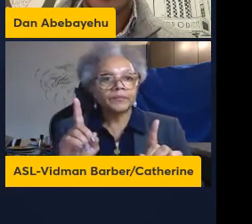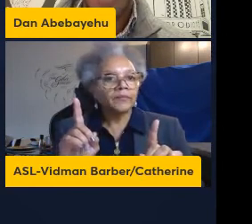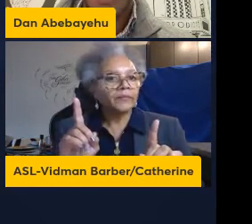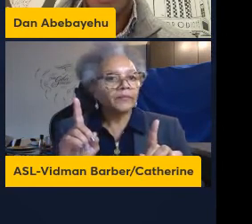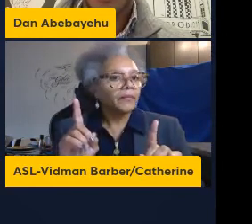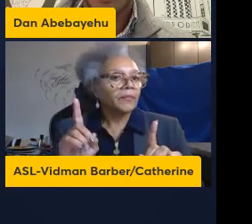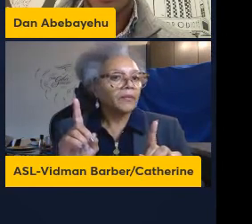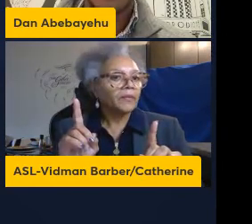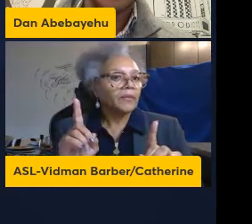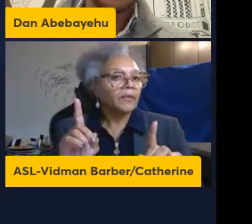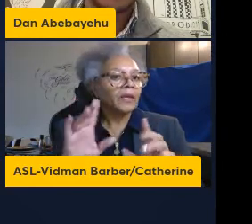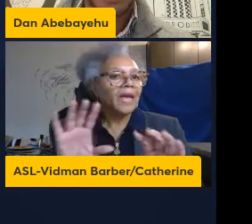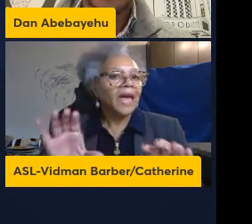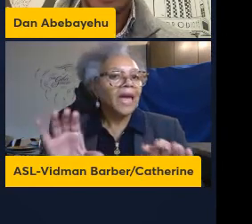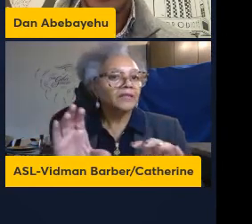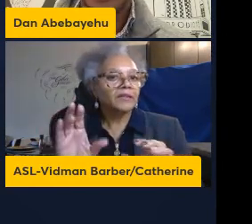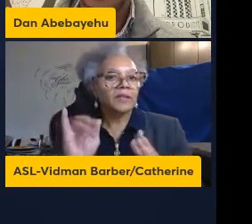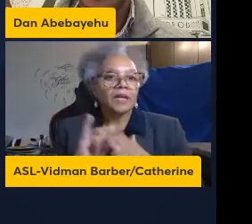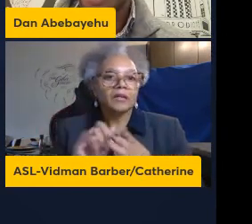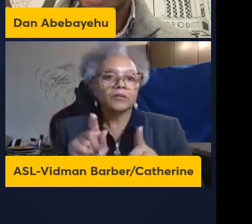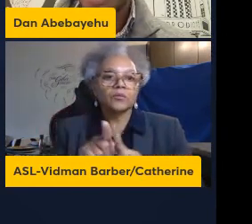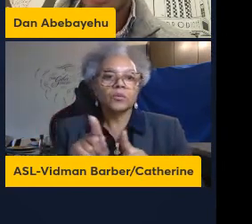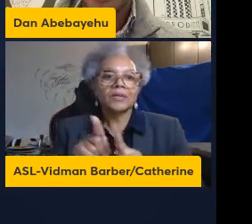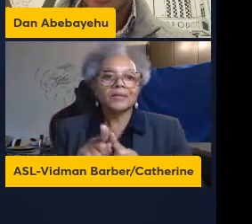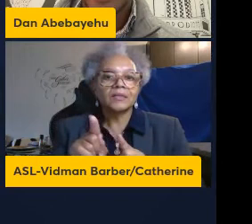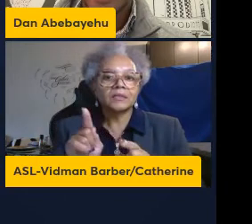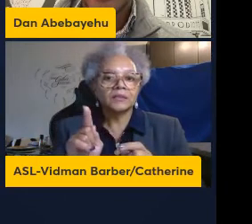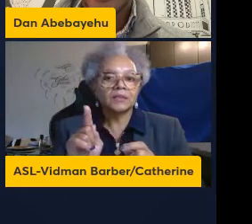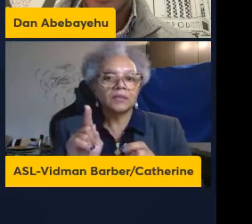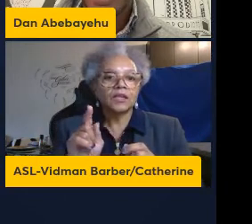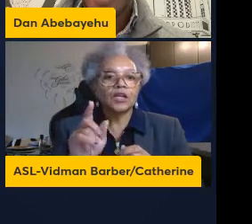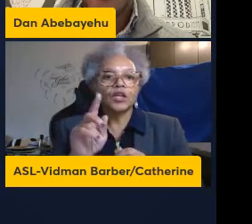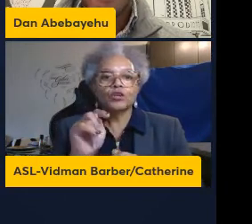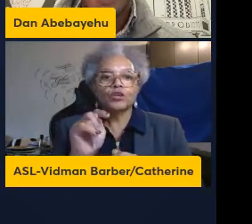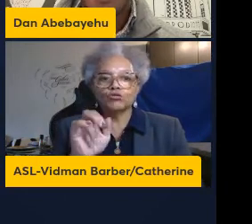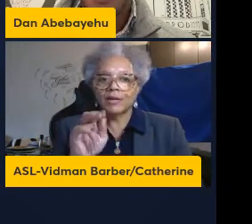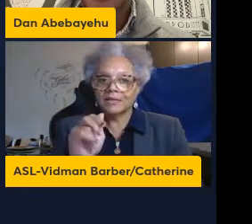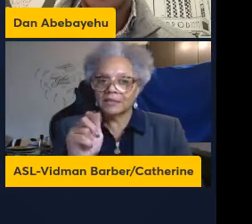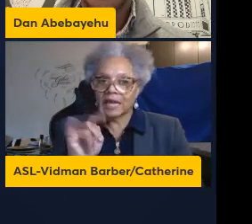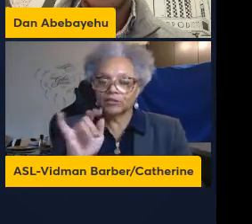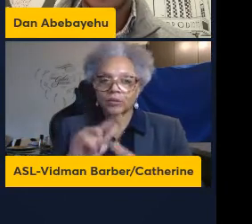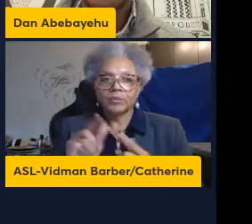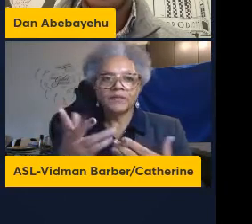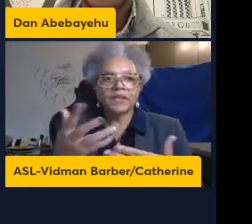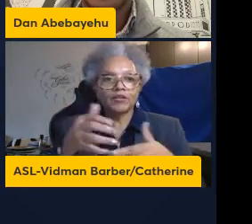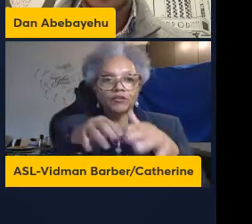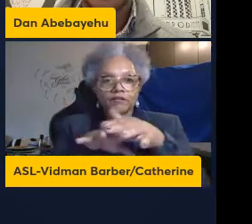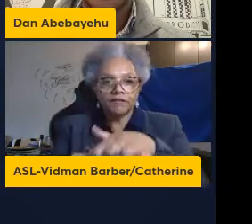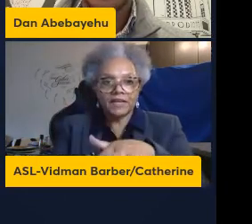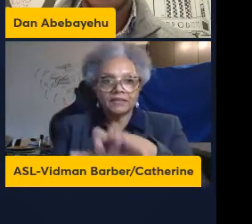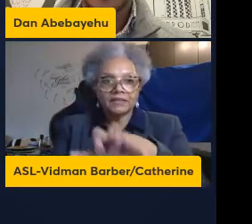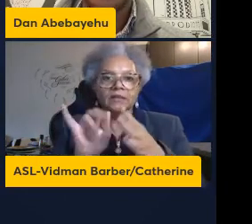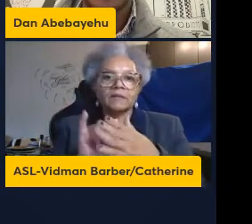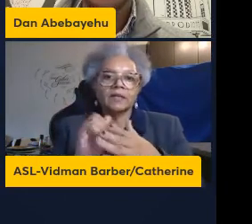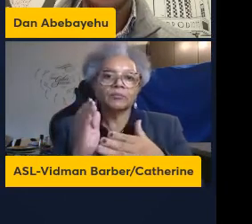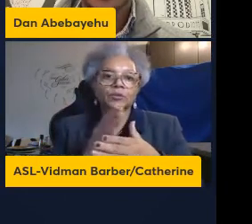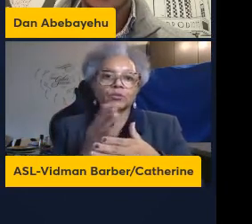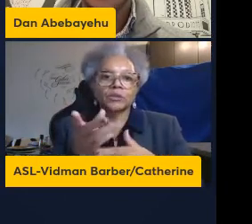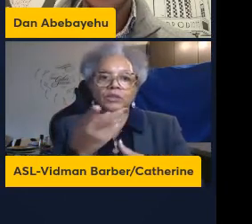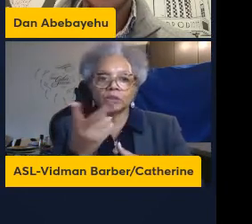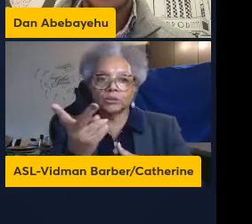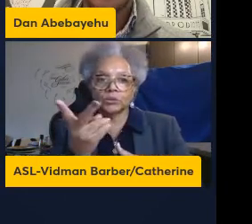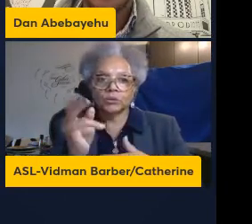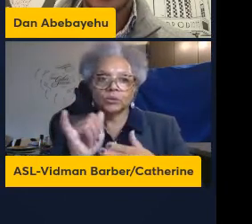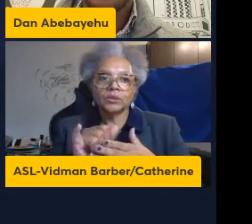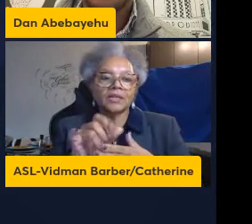fibroblast activation as well as dysfunctional mechanotransduction. But it's the interface between these two that's been rather